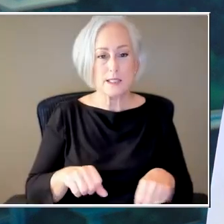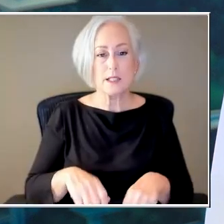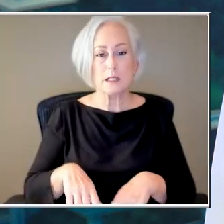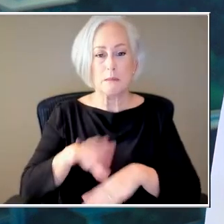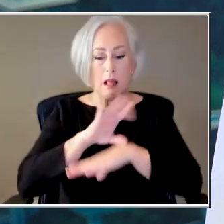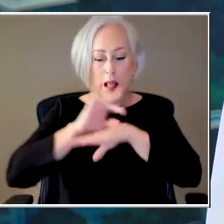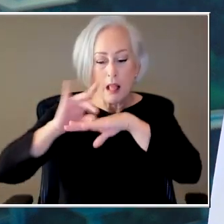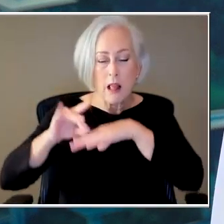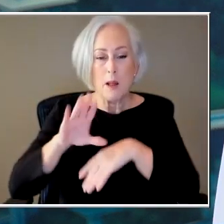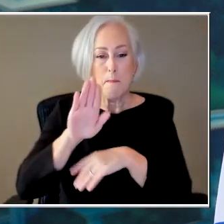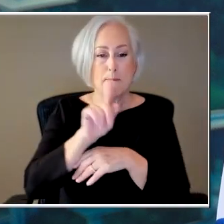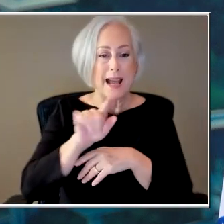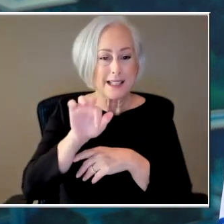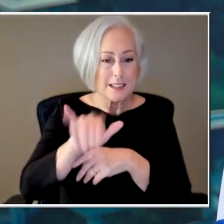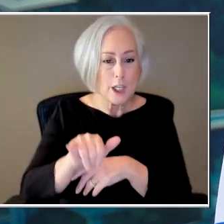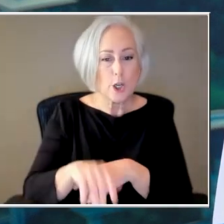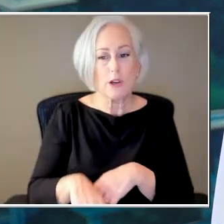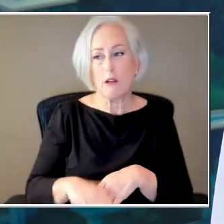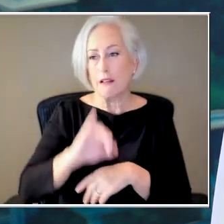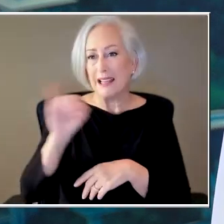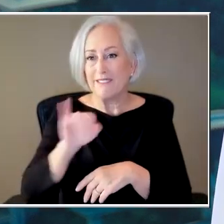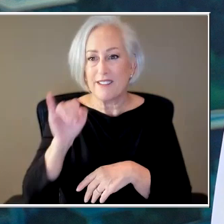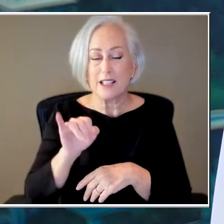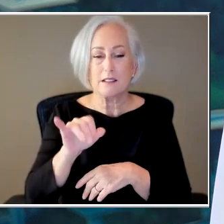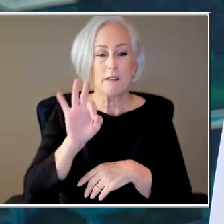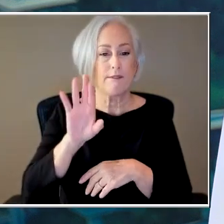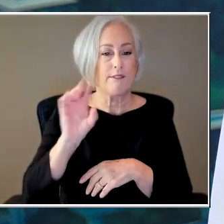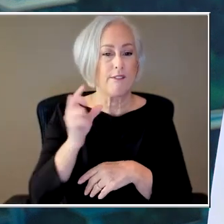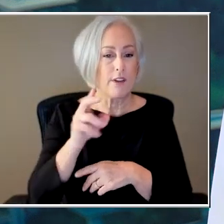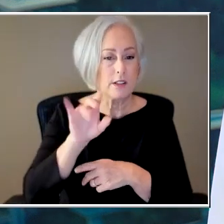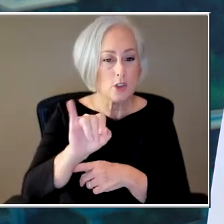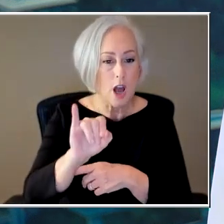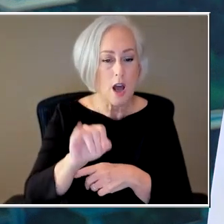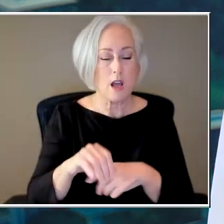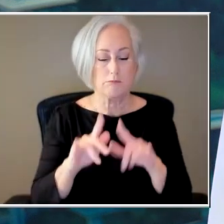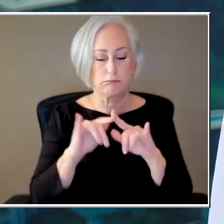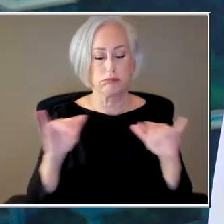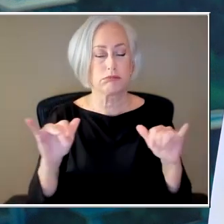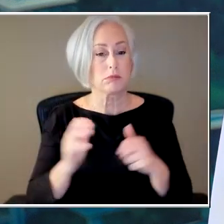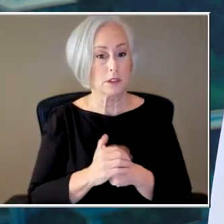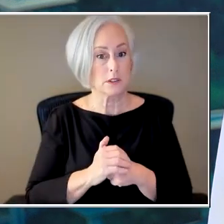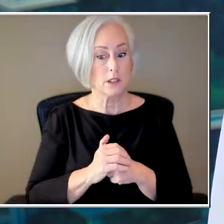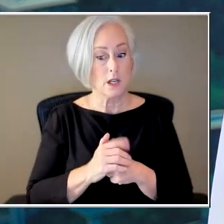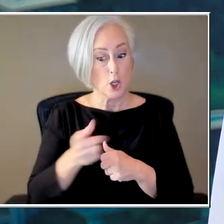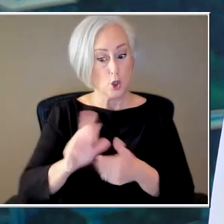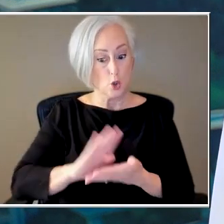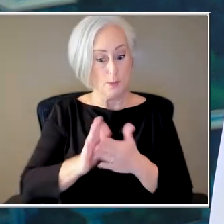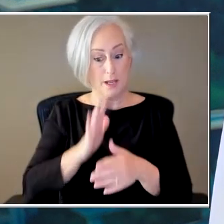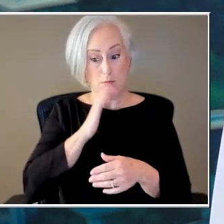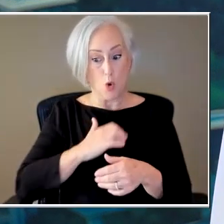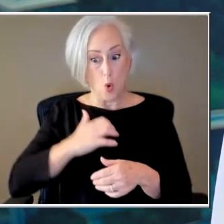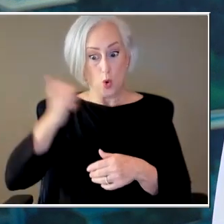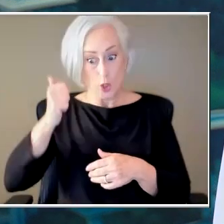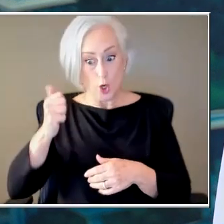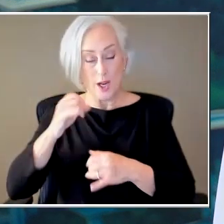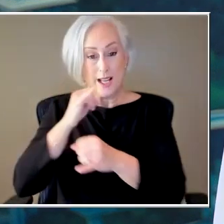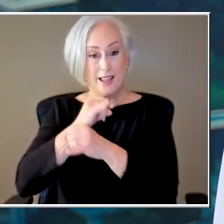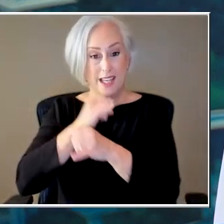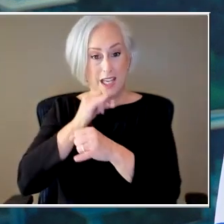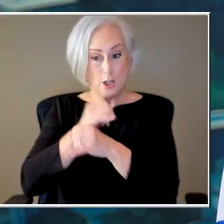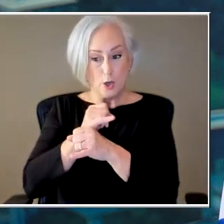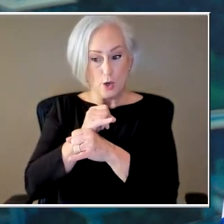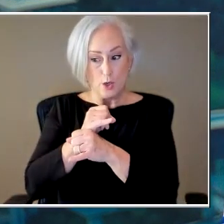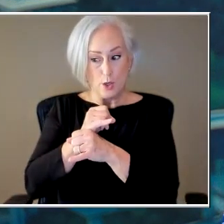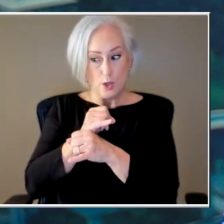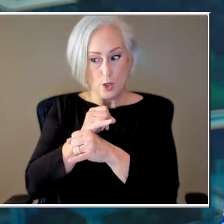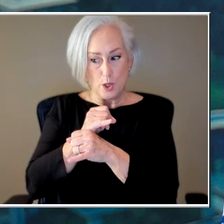and infections, etc. And as we get older, our immune system is more and more and more in tune of being reactive against things